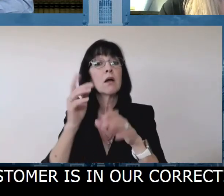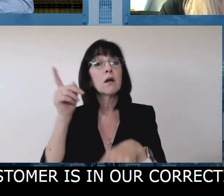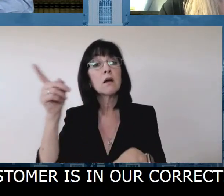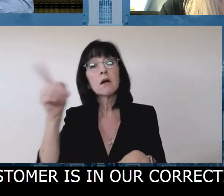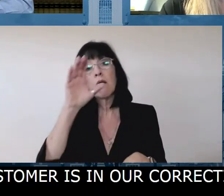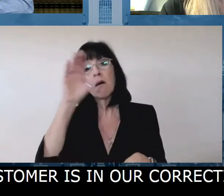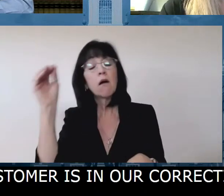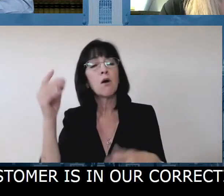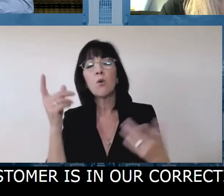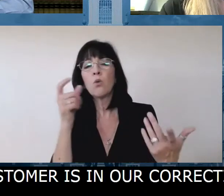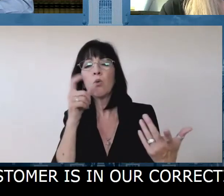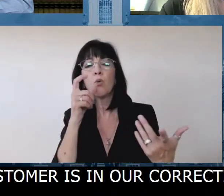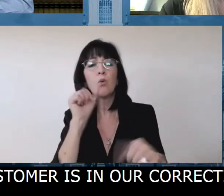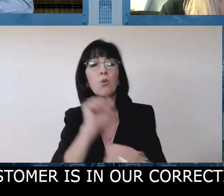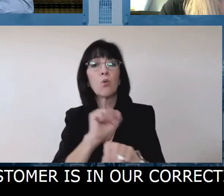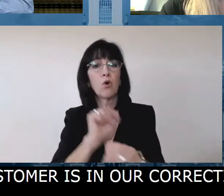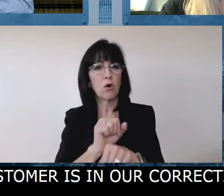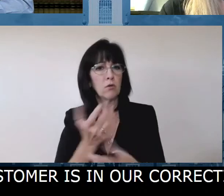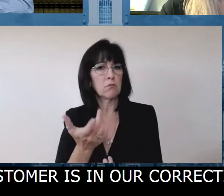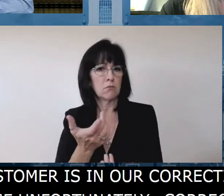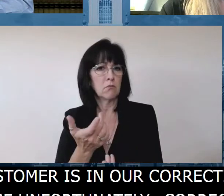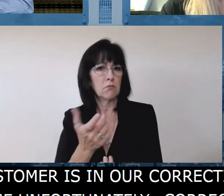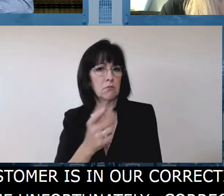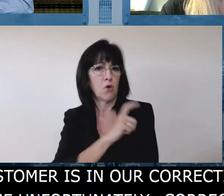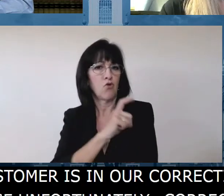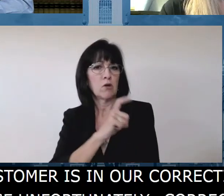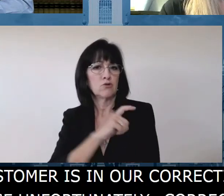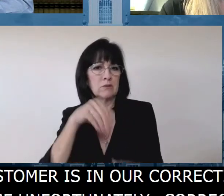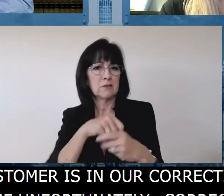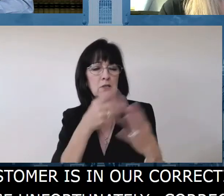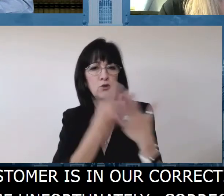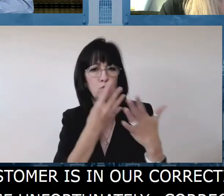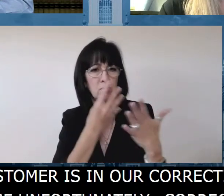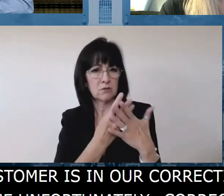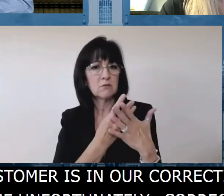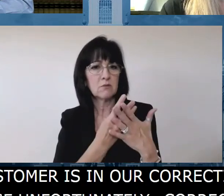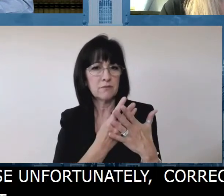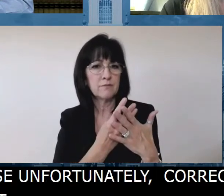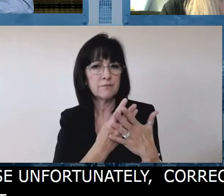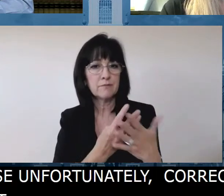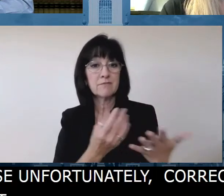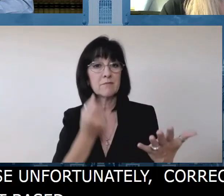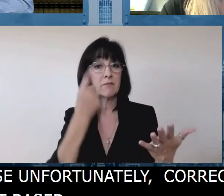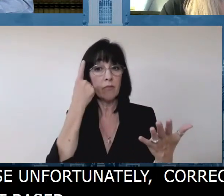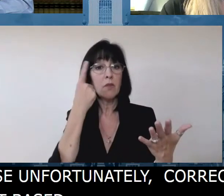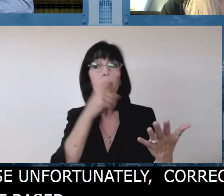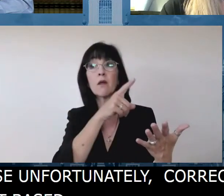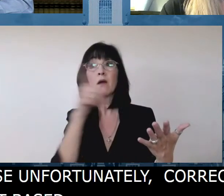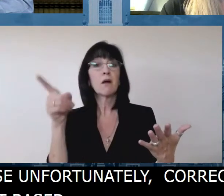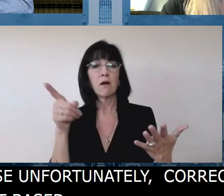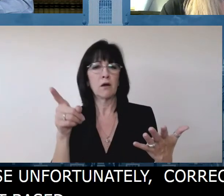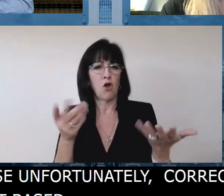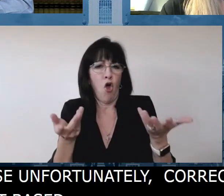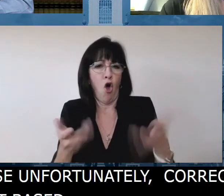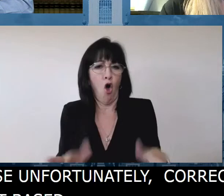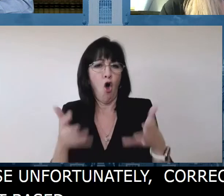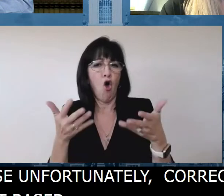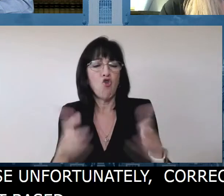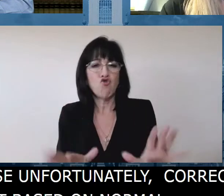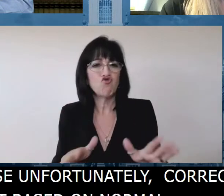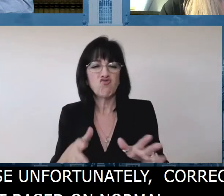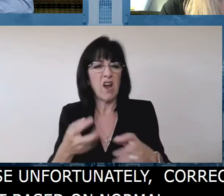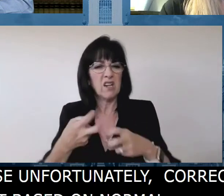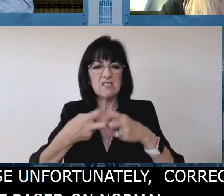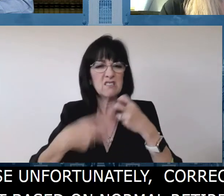correctional officers at a regular pace just based on normal retirement after the incident